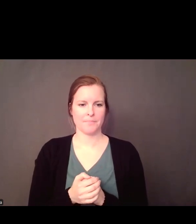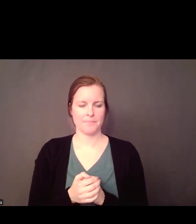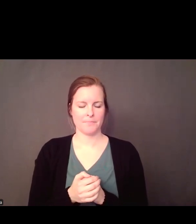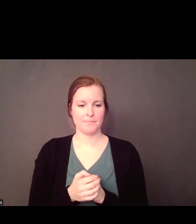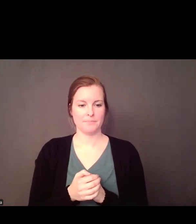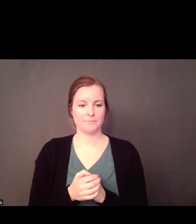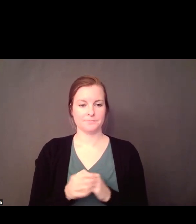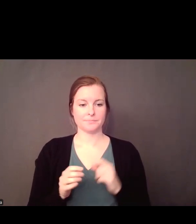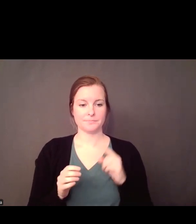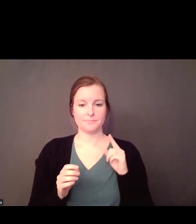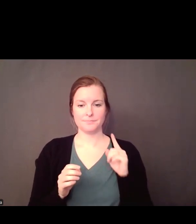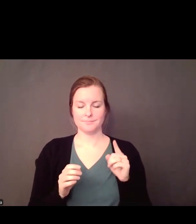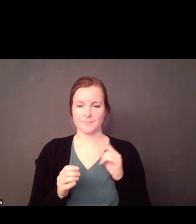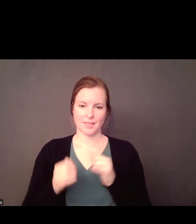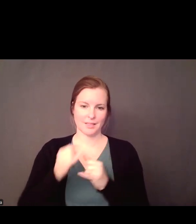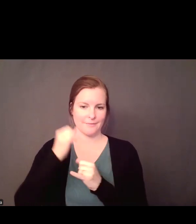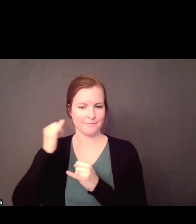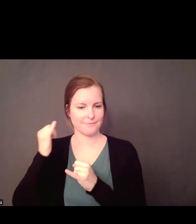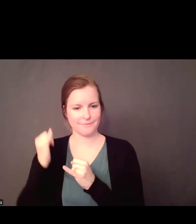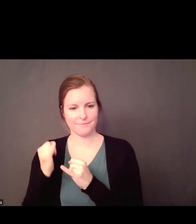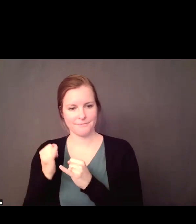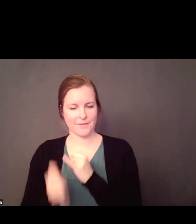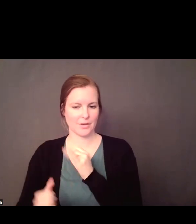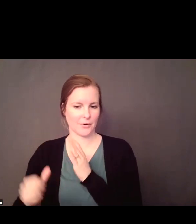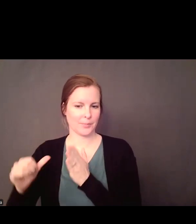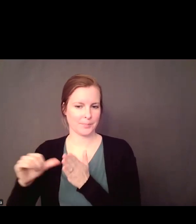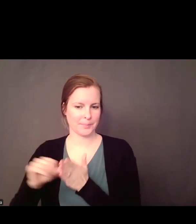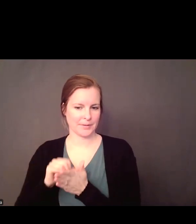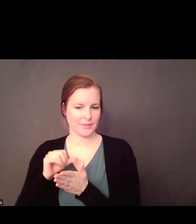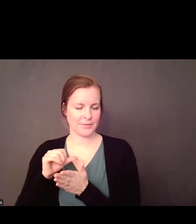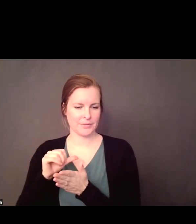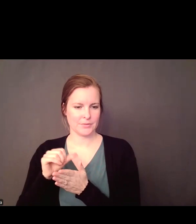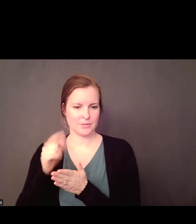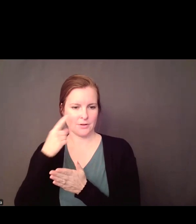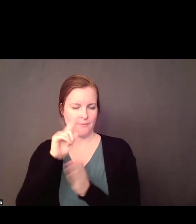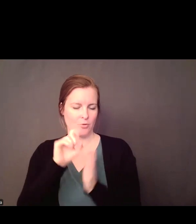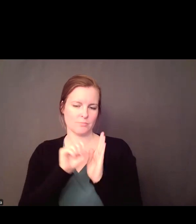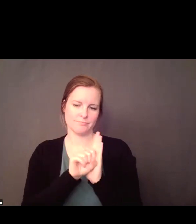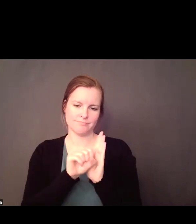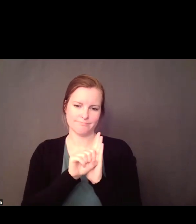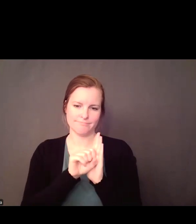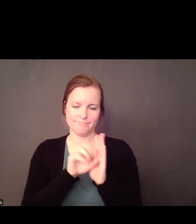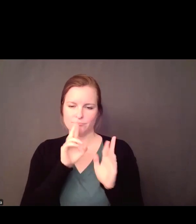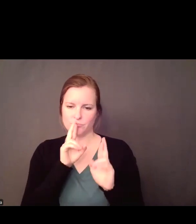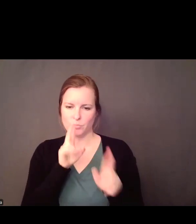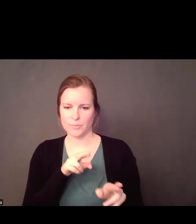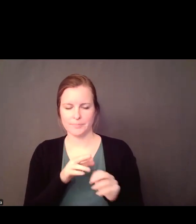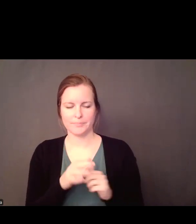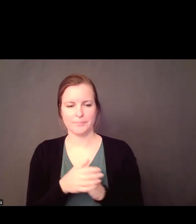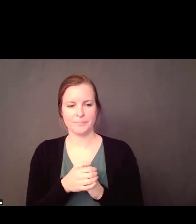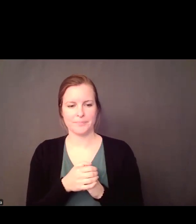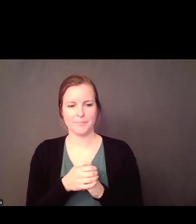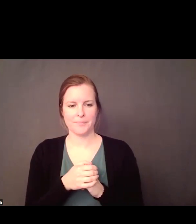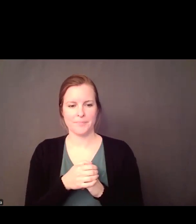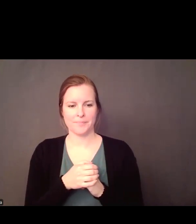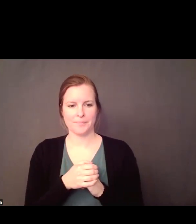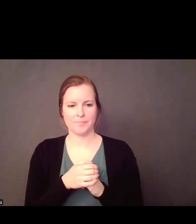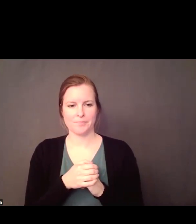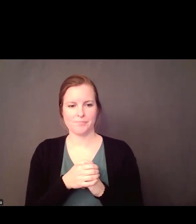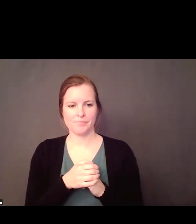And this is the final page of a sample report that is going to give